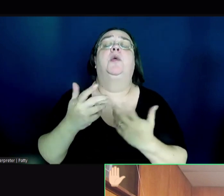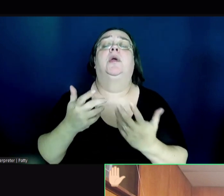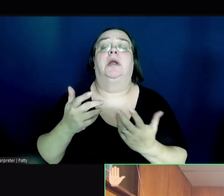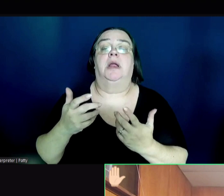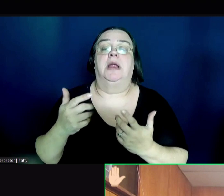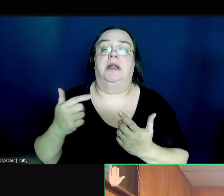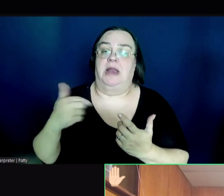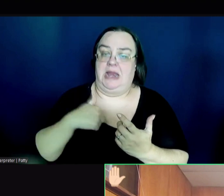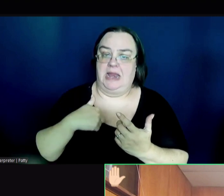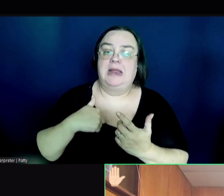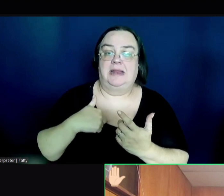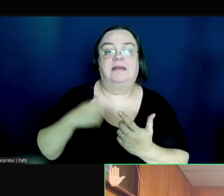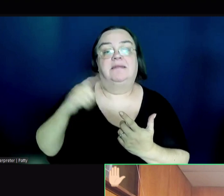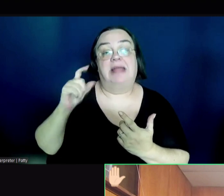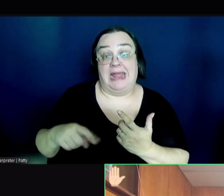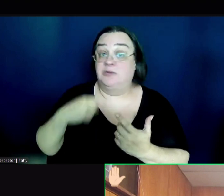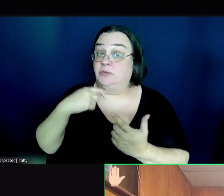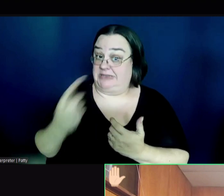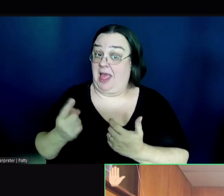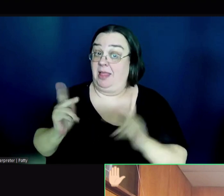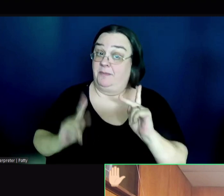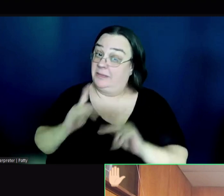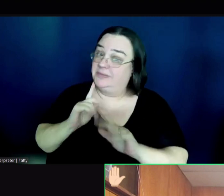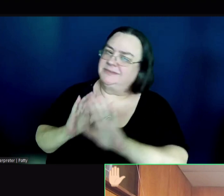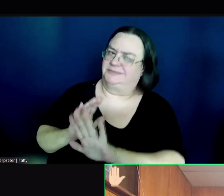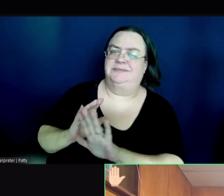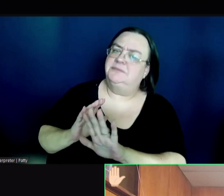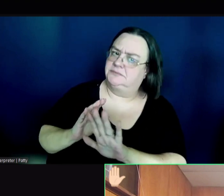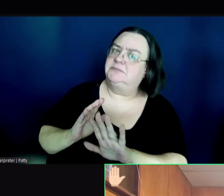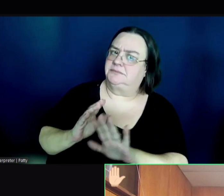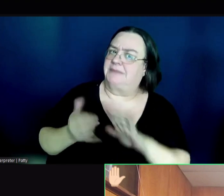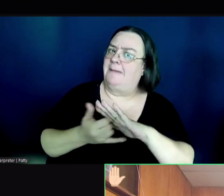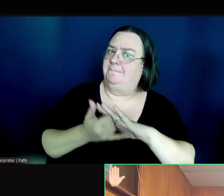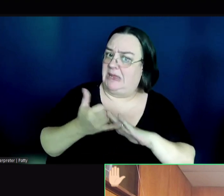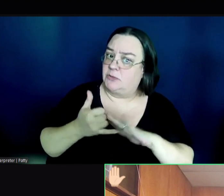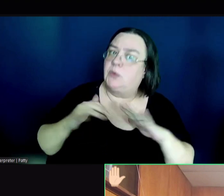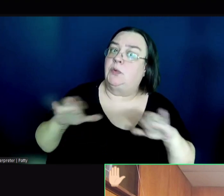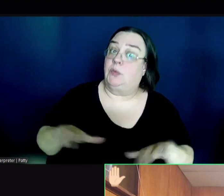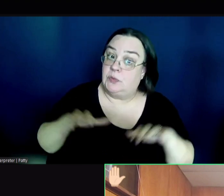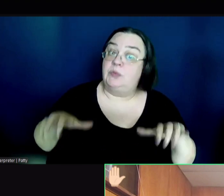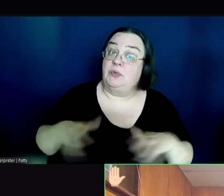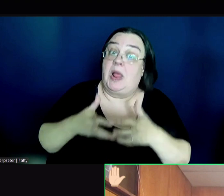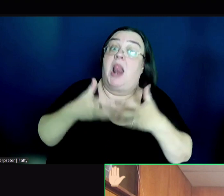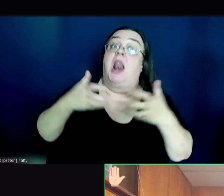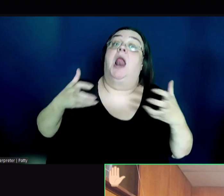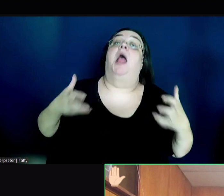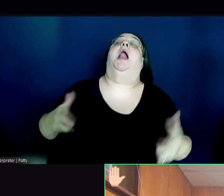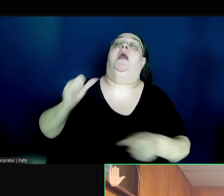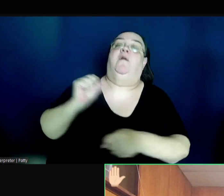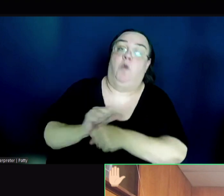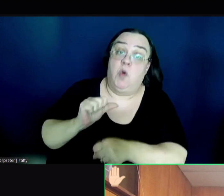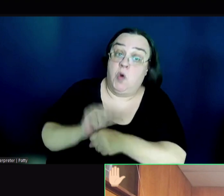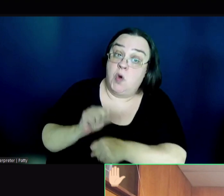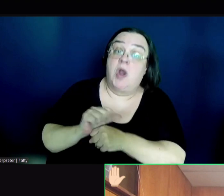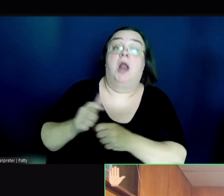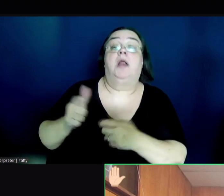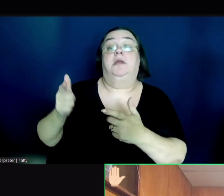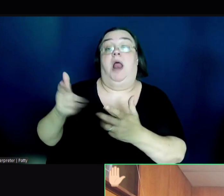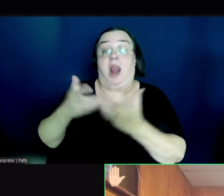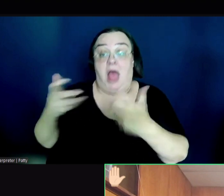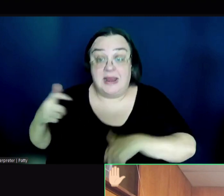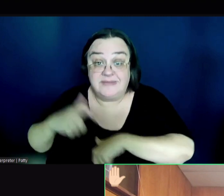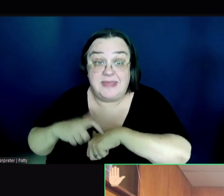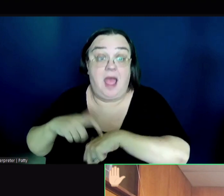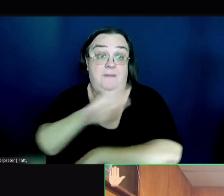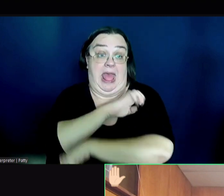I've had to tell residents, hey, Metro is doing a lot of work, investing a lot of time and energy in